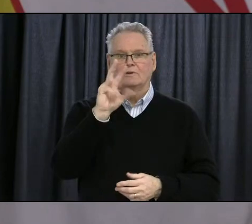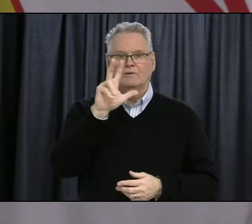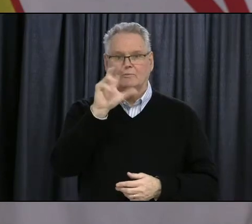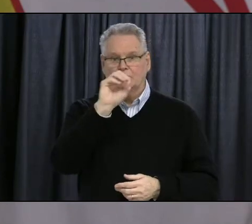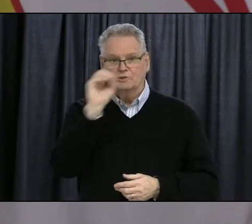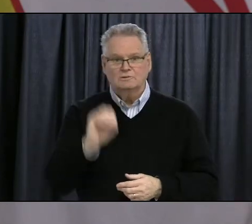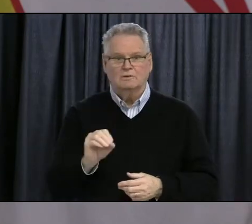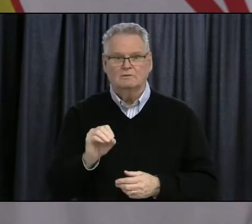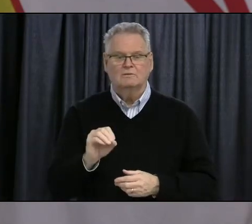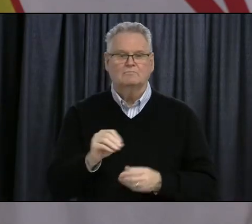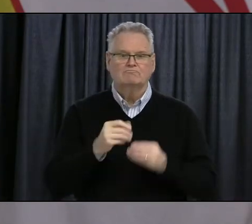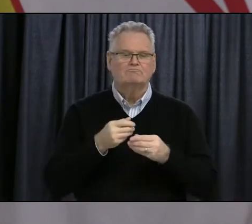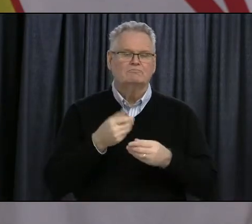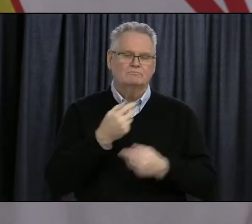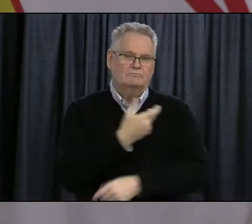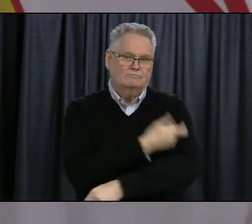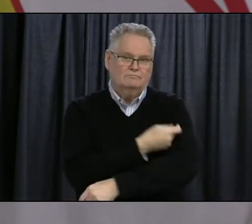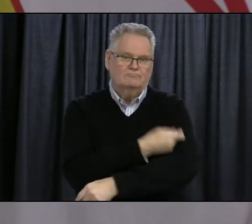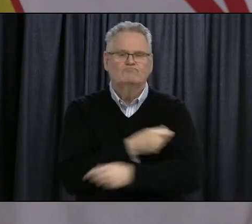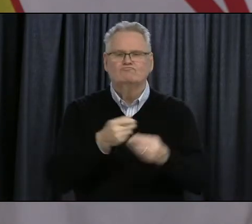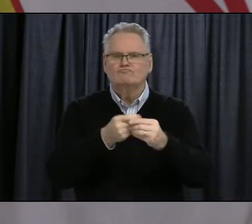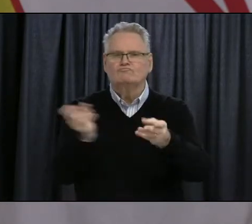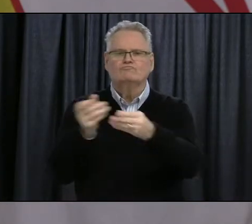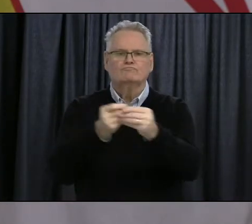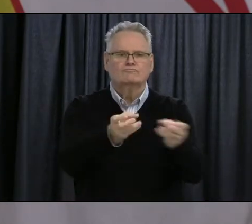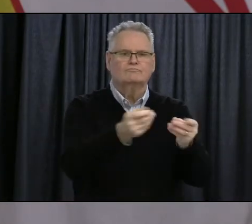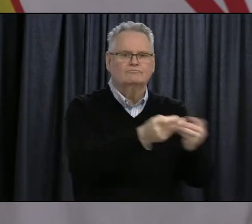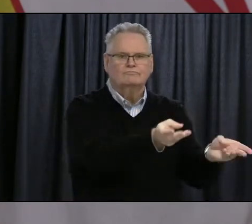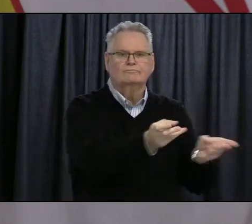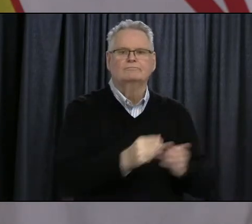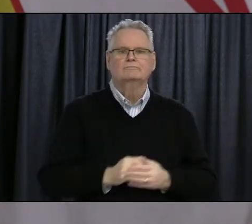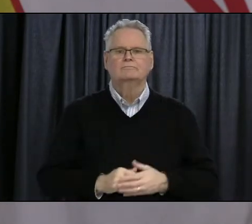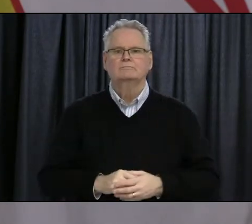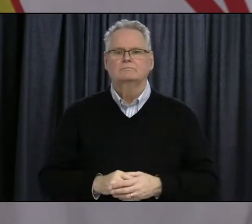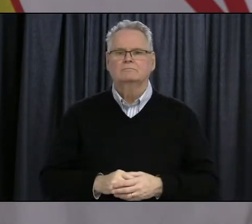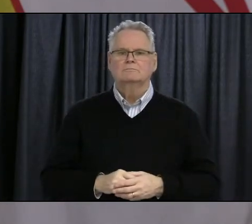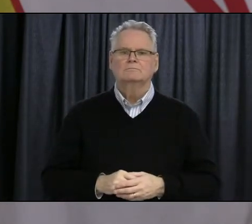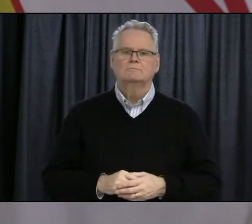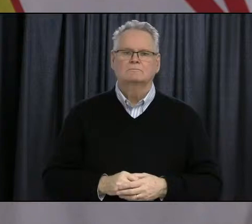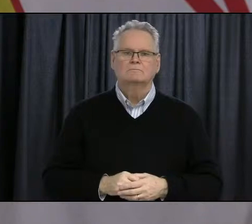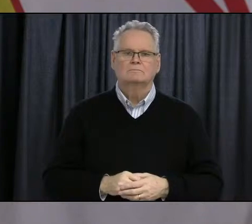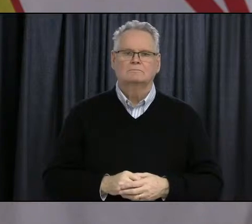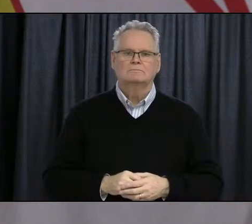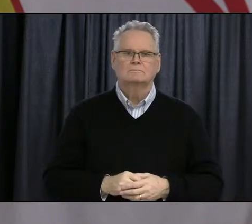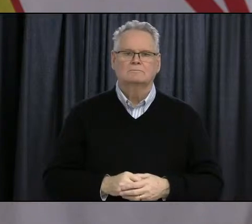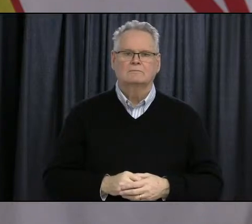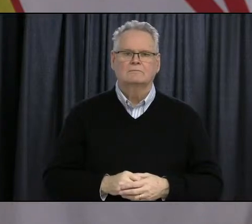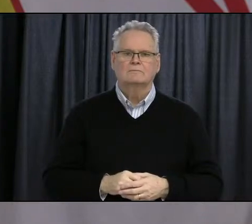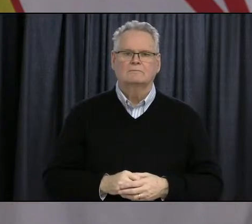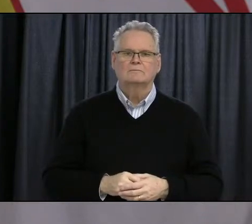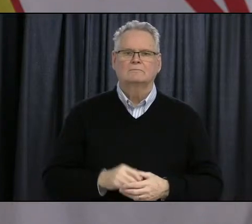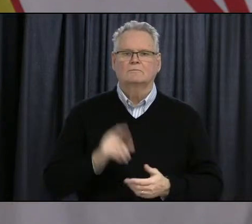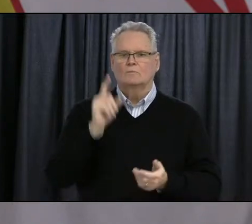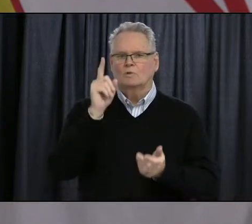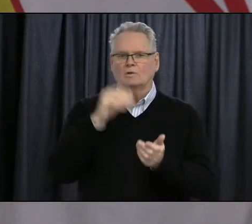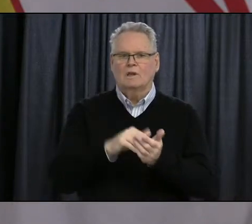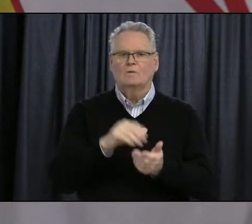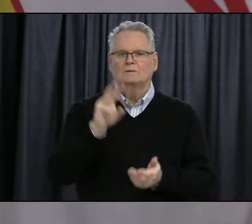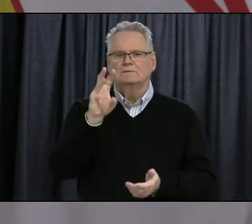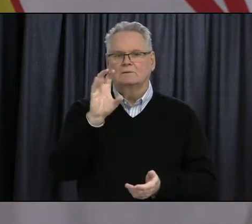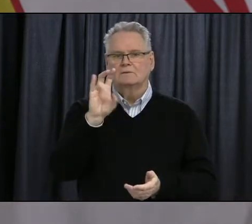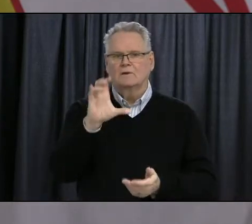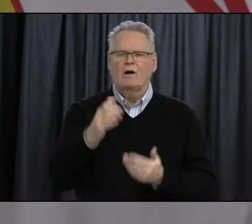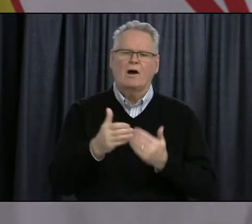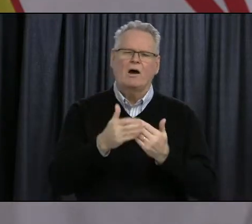1,737 of these are second doses. So this means we're nearing 2,000 individuals in our province who are fully vaccinated